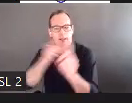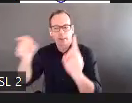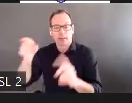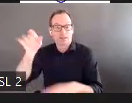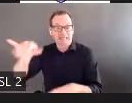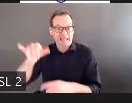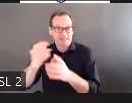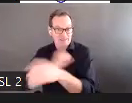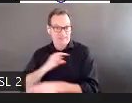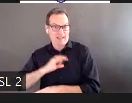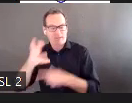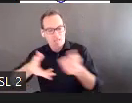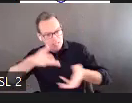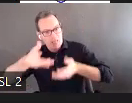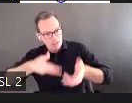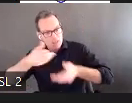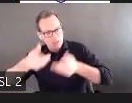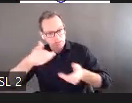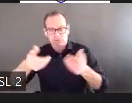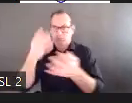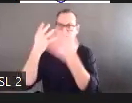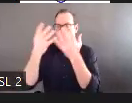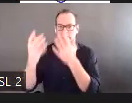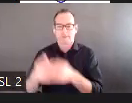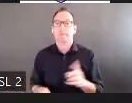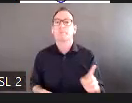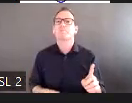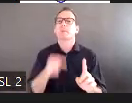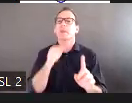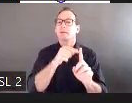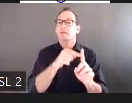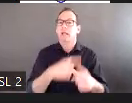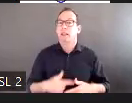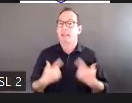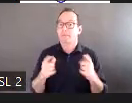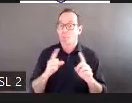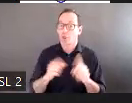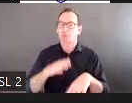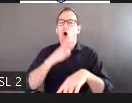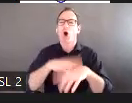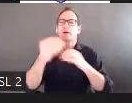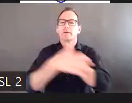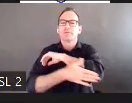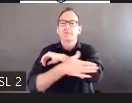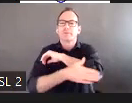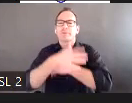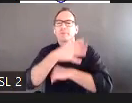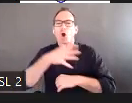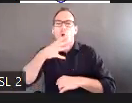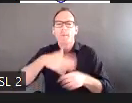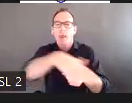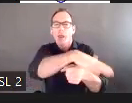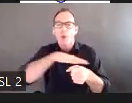He was living on a rural property where he had access to firearms and thought people were coming on his property and were going to harm him.